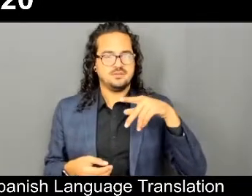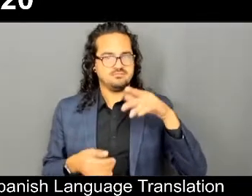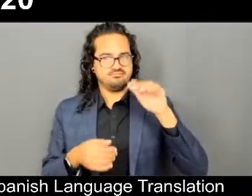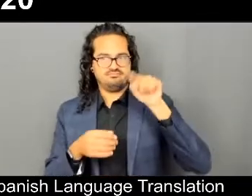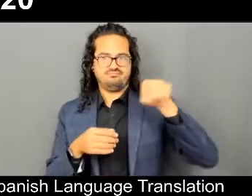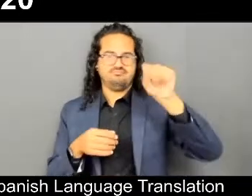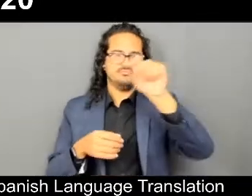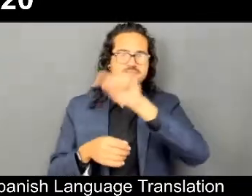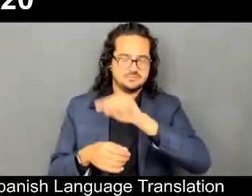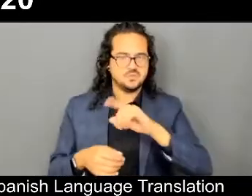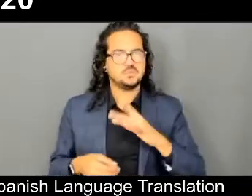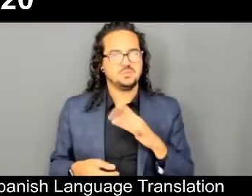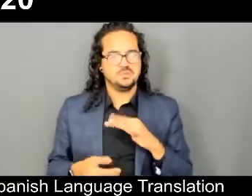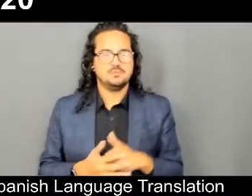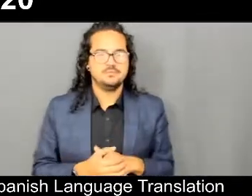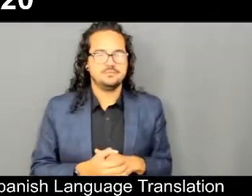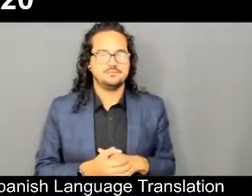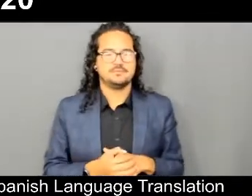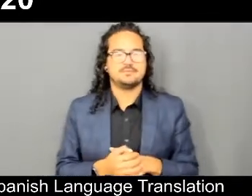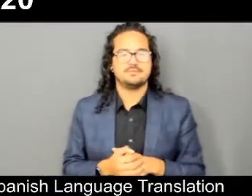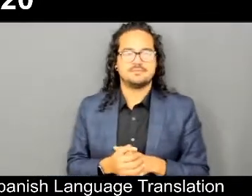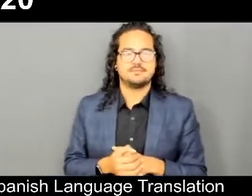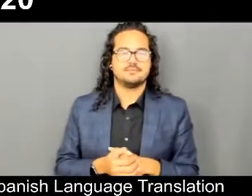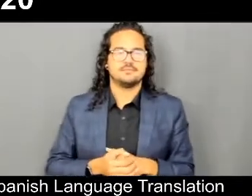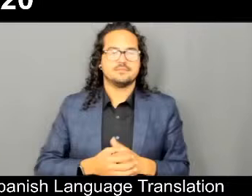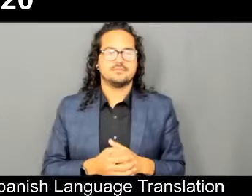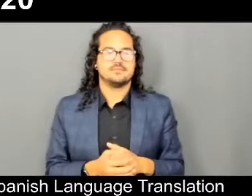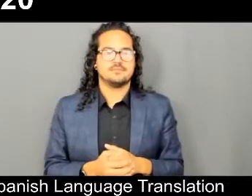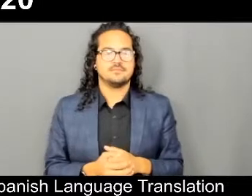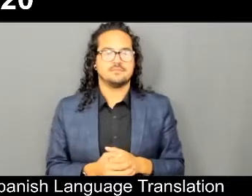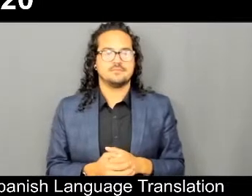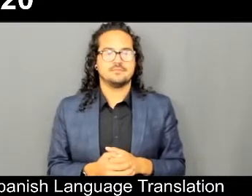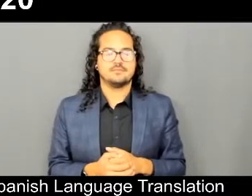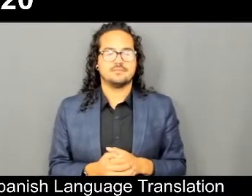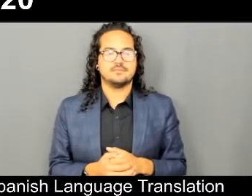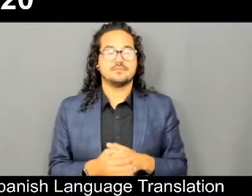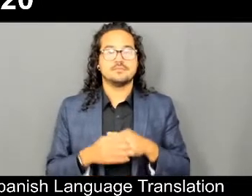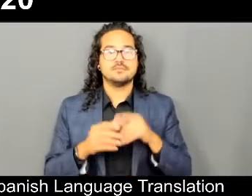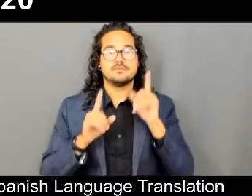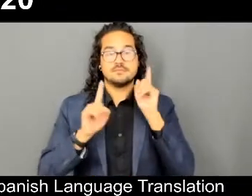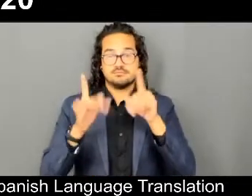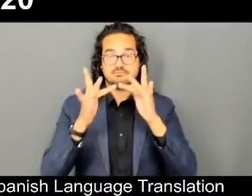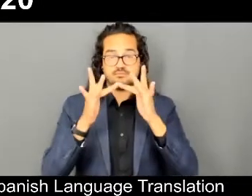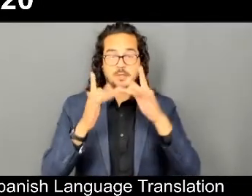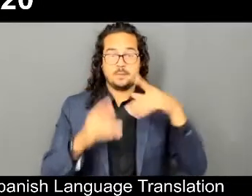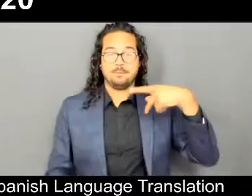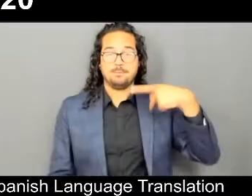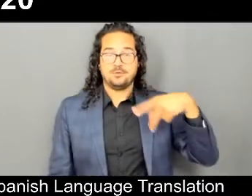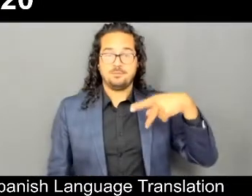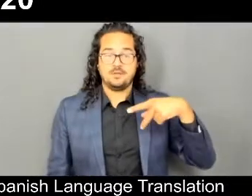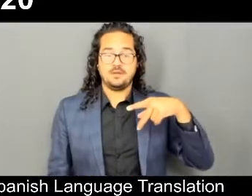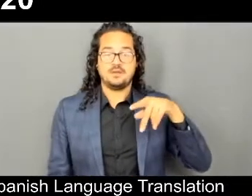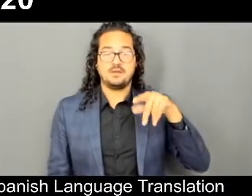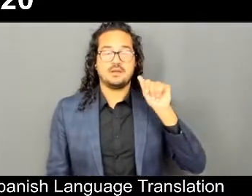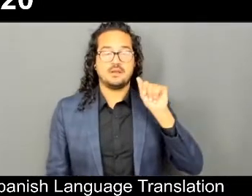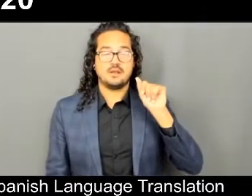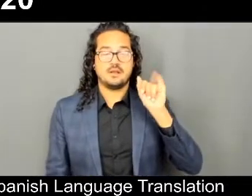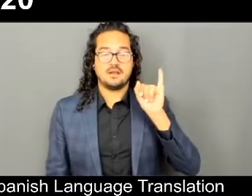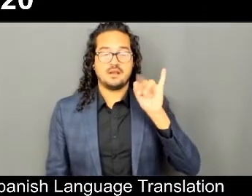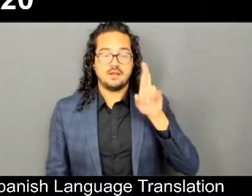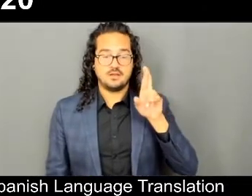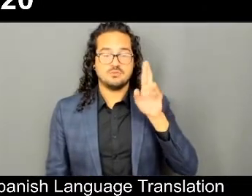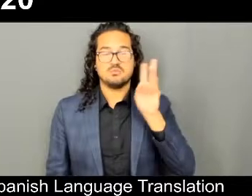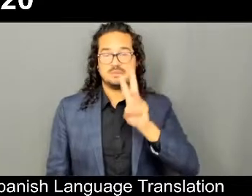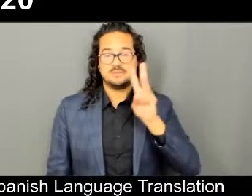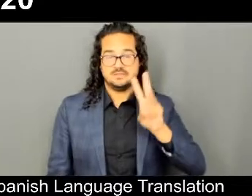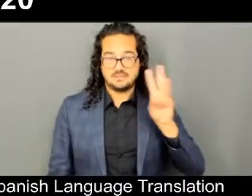So if you go to the Purple Air website, that is taking uncorrected data. It's still very good.